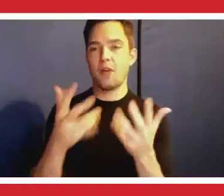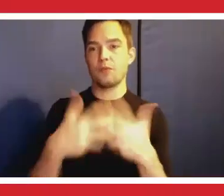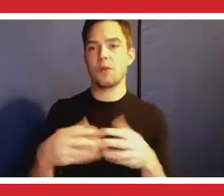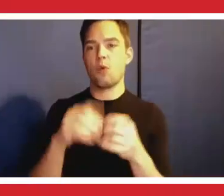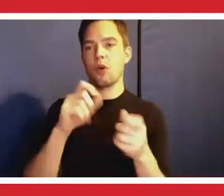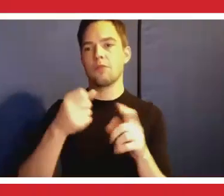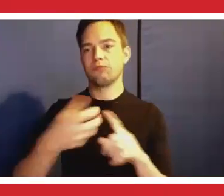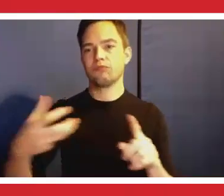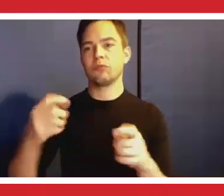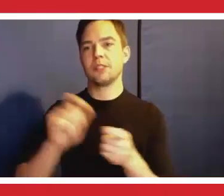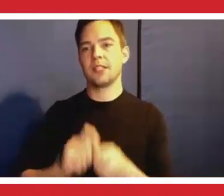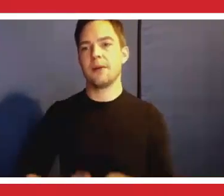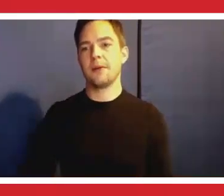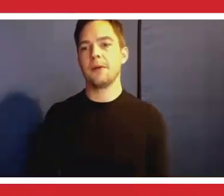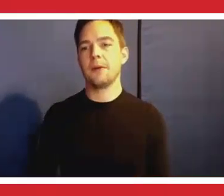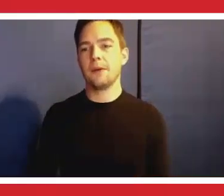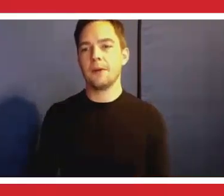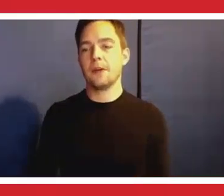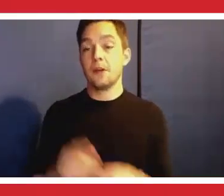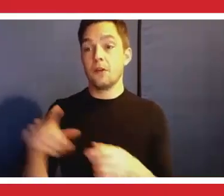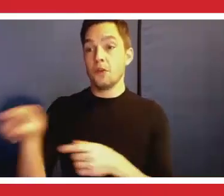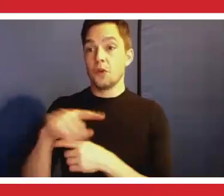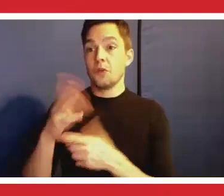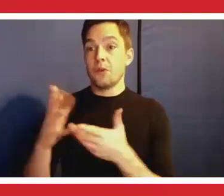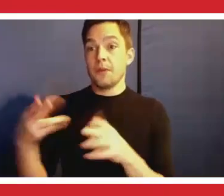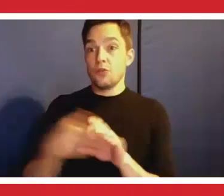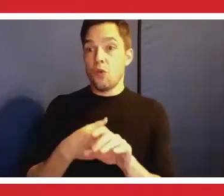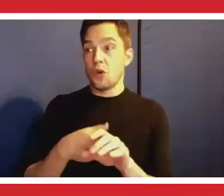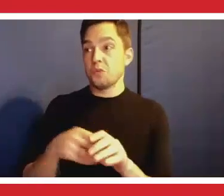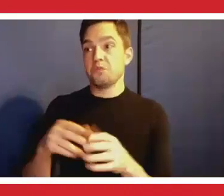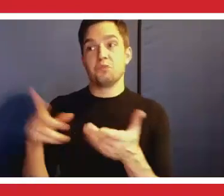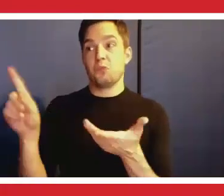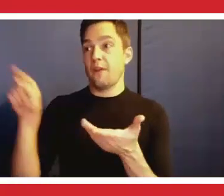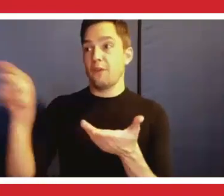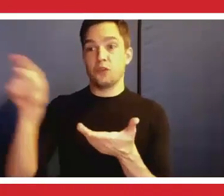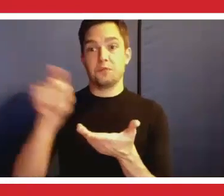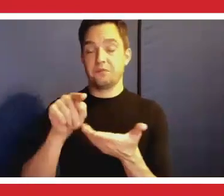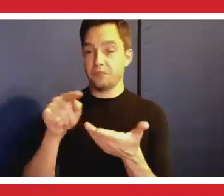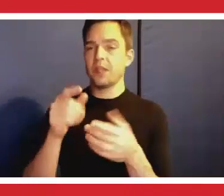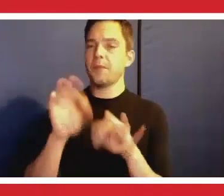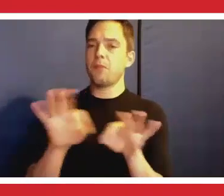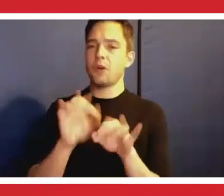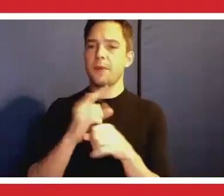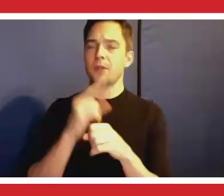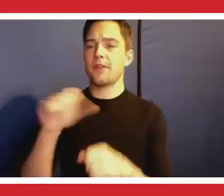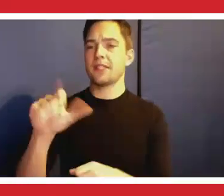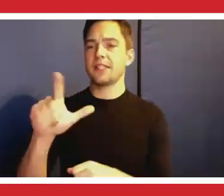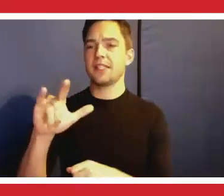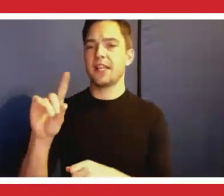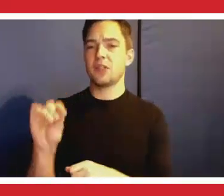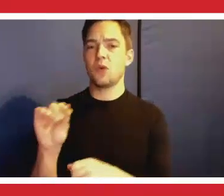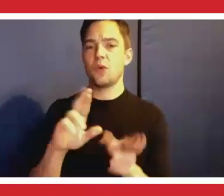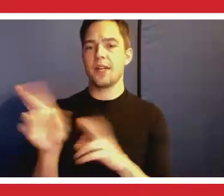detail. For those of you who might just be joining us, wherever you've been, please make sure you've got Slido ready, which is our